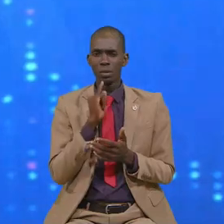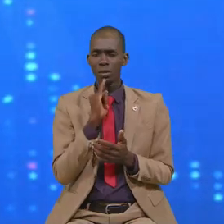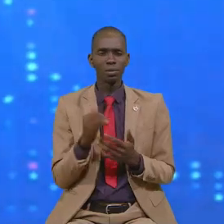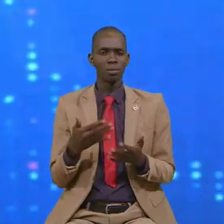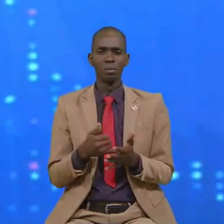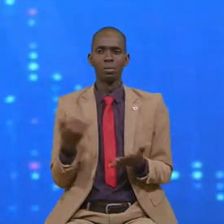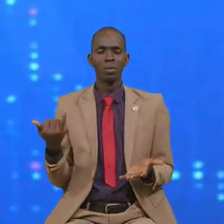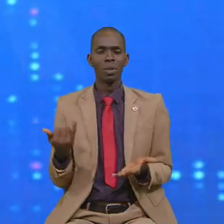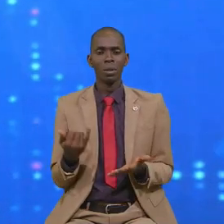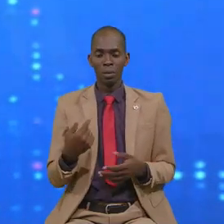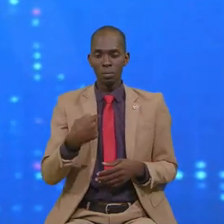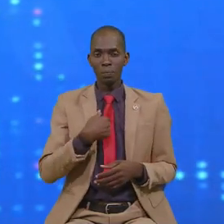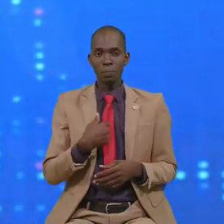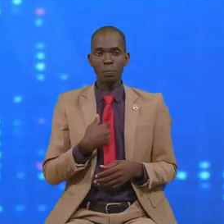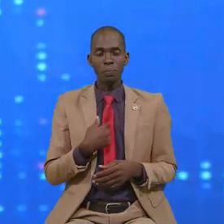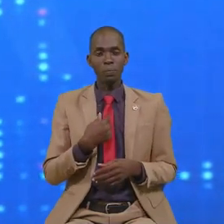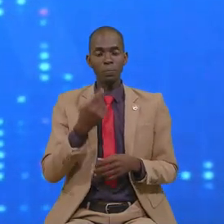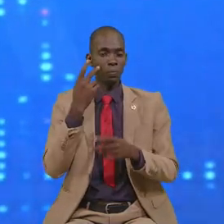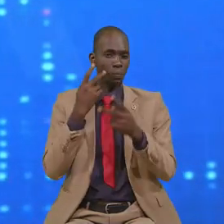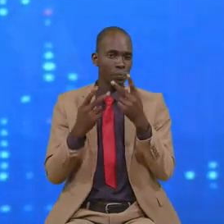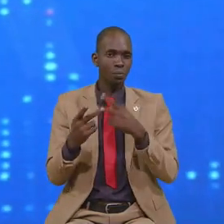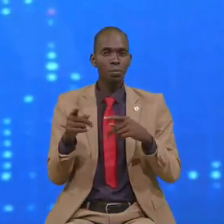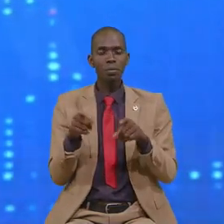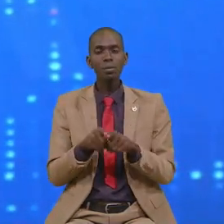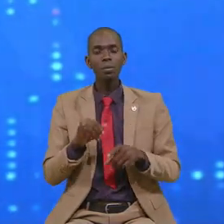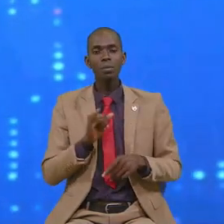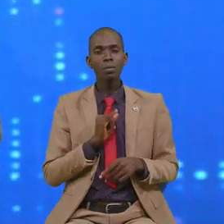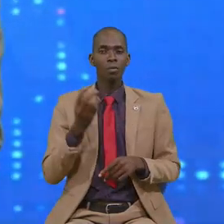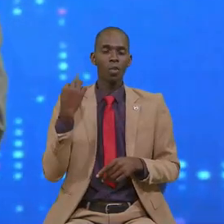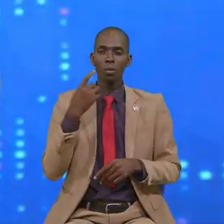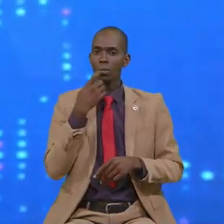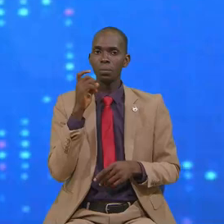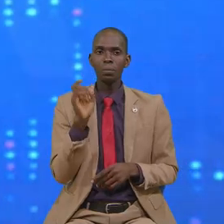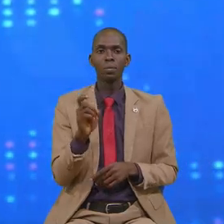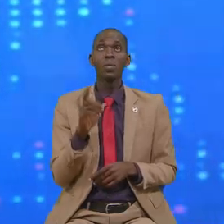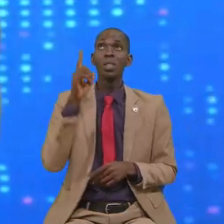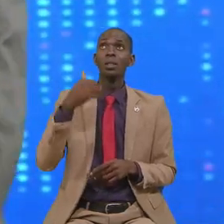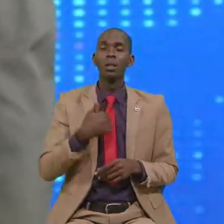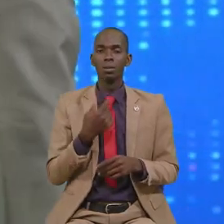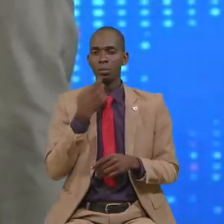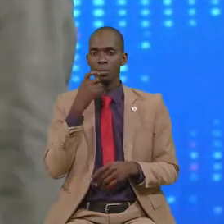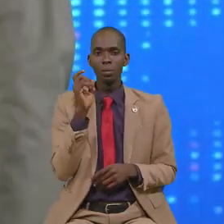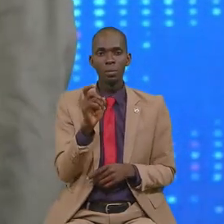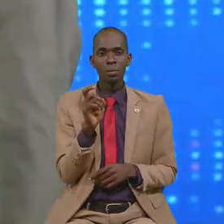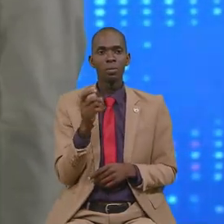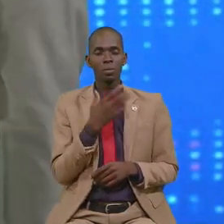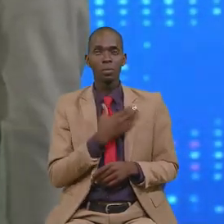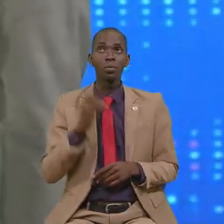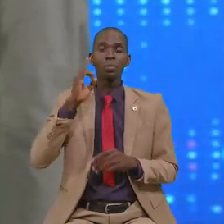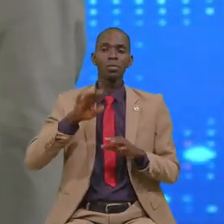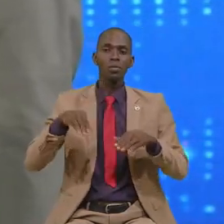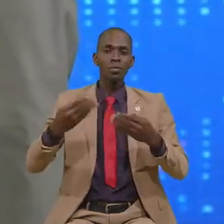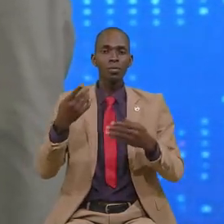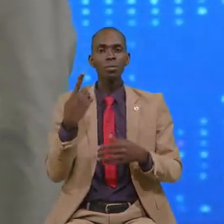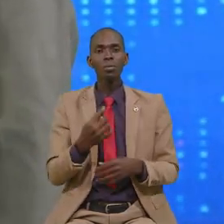I prophesied as I was commanded. He has commanded, and he gave the command. This